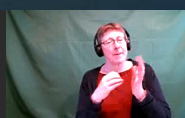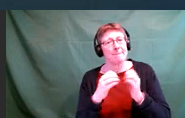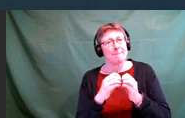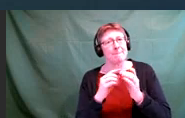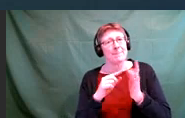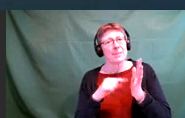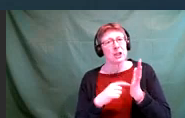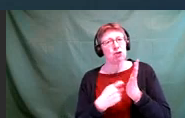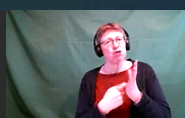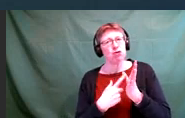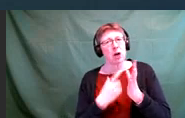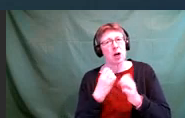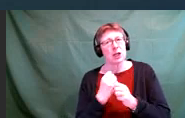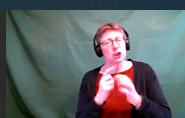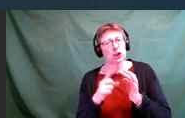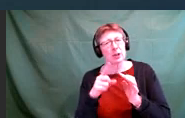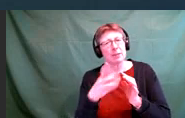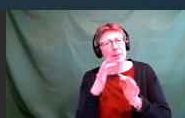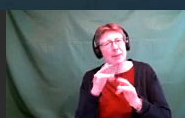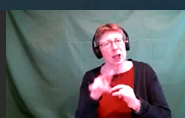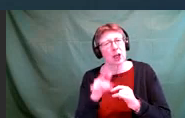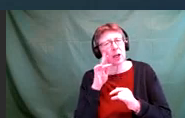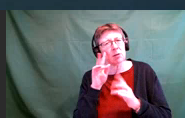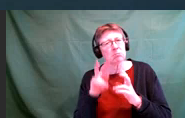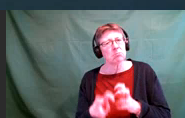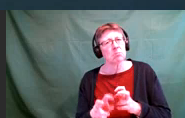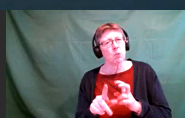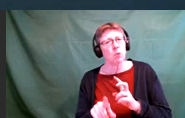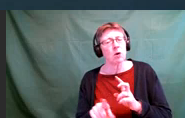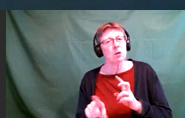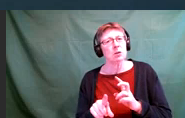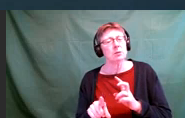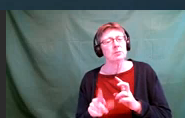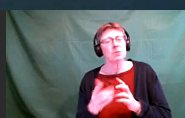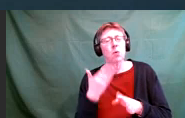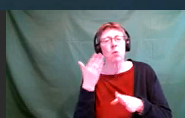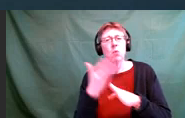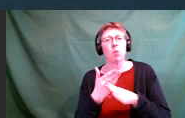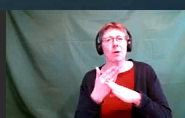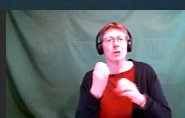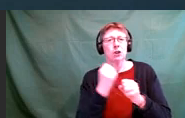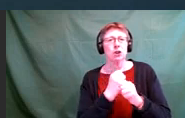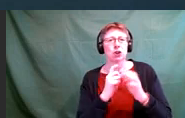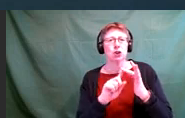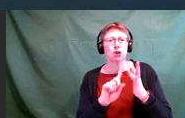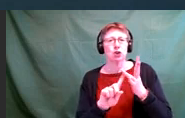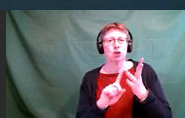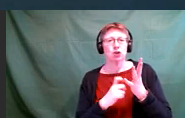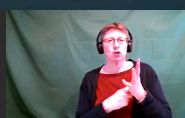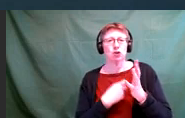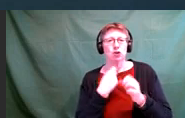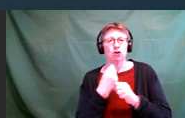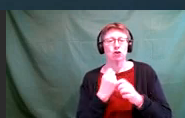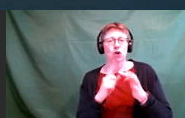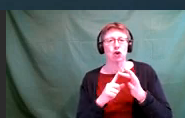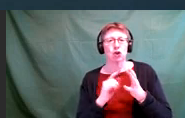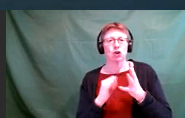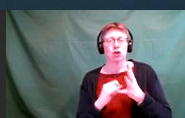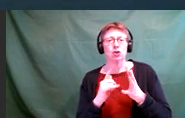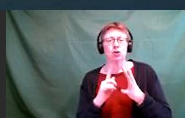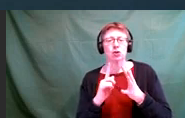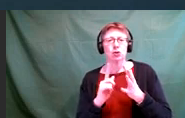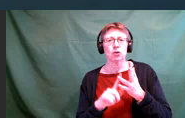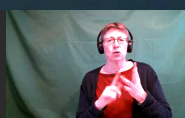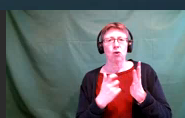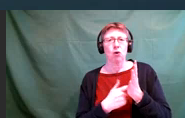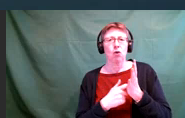probably looked at the work of George Soros and how he